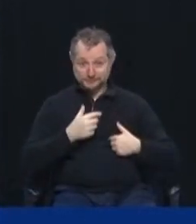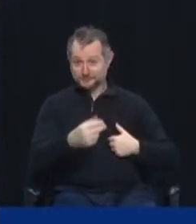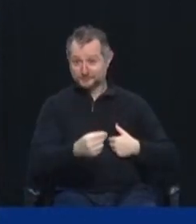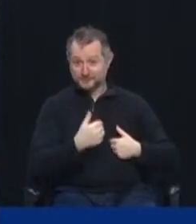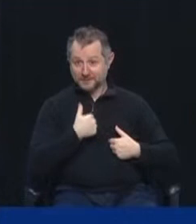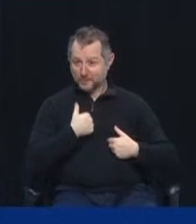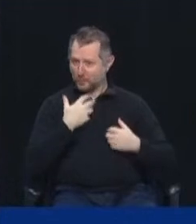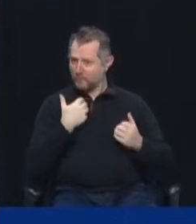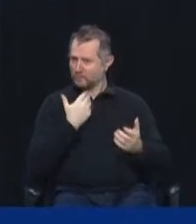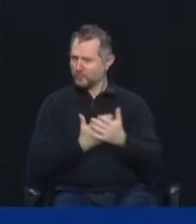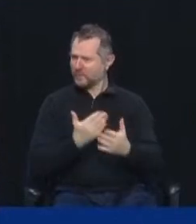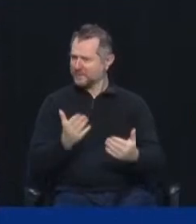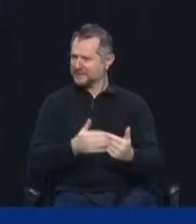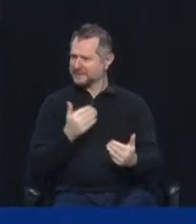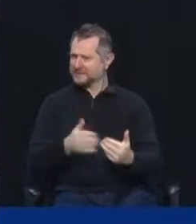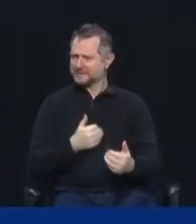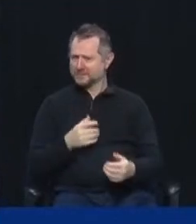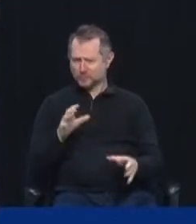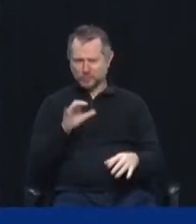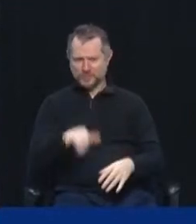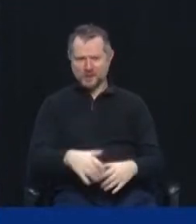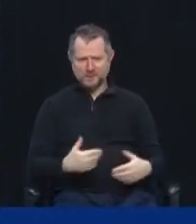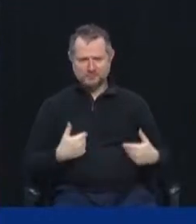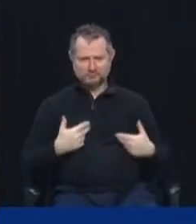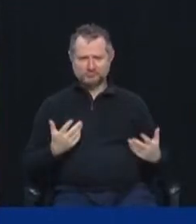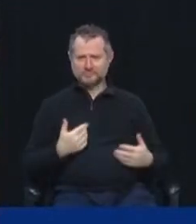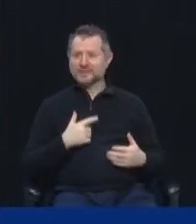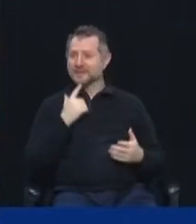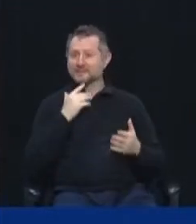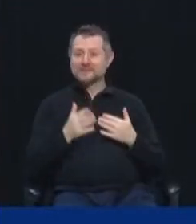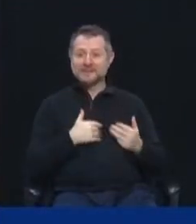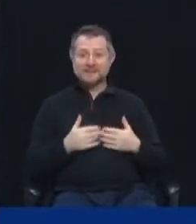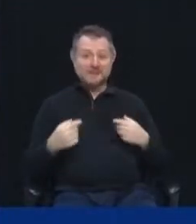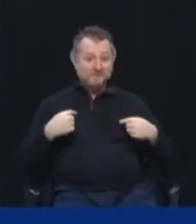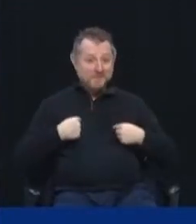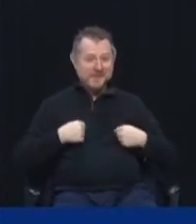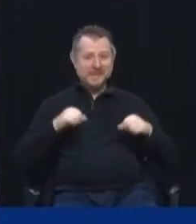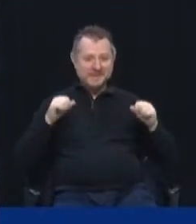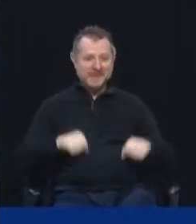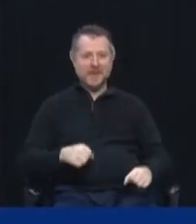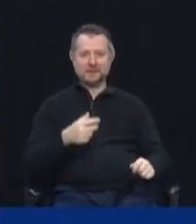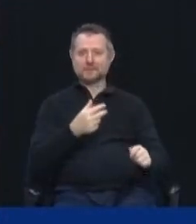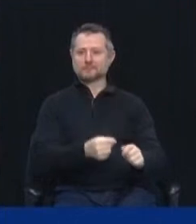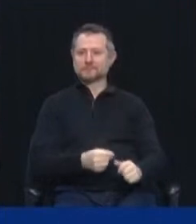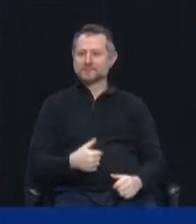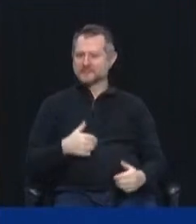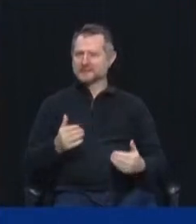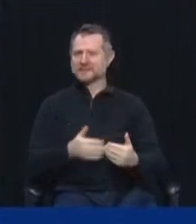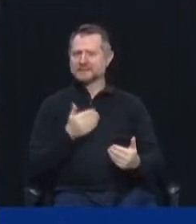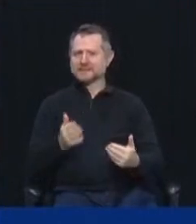it's that easy, even a governor can do it. That's how easy it is.